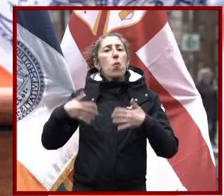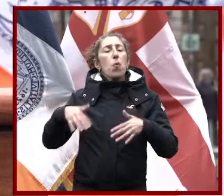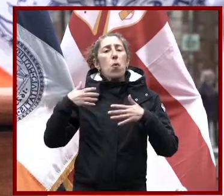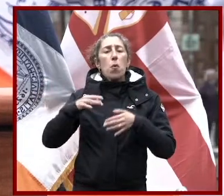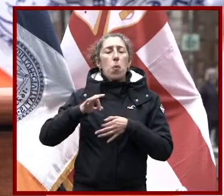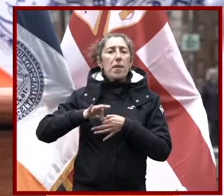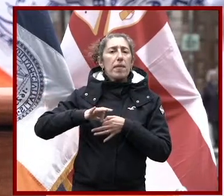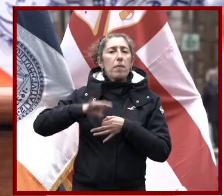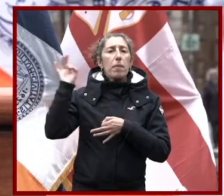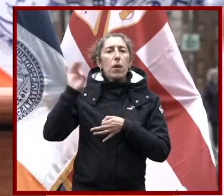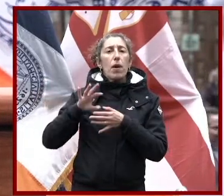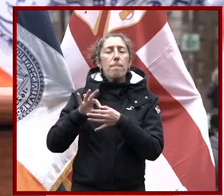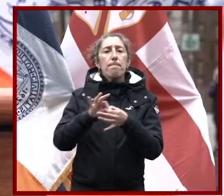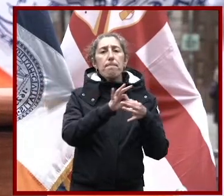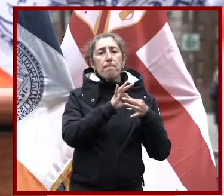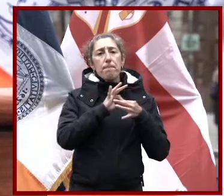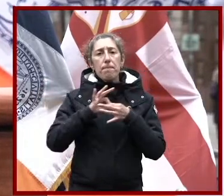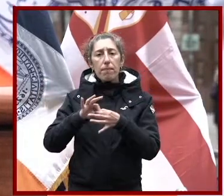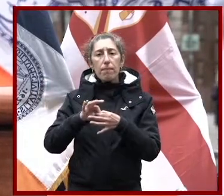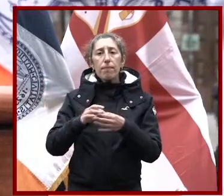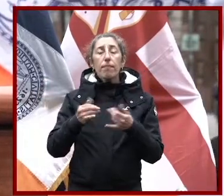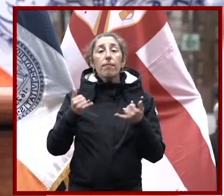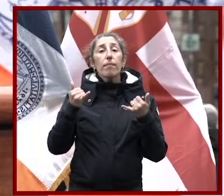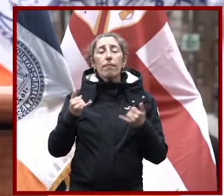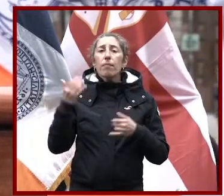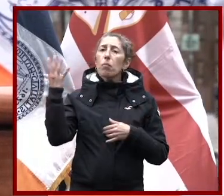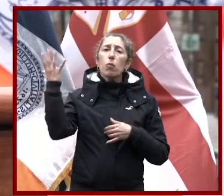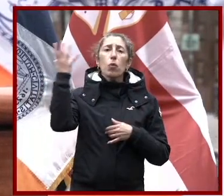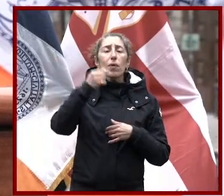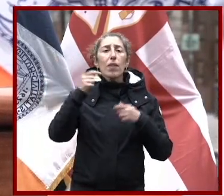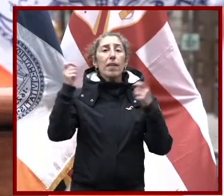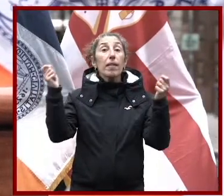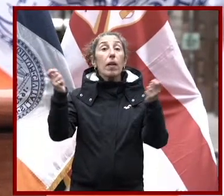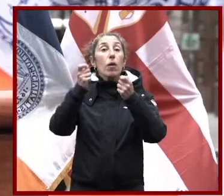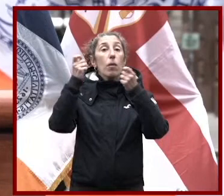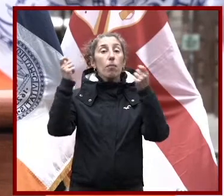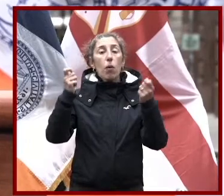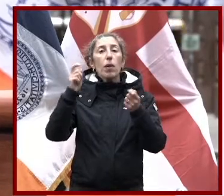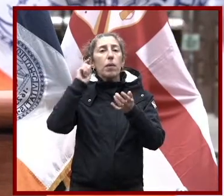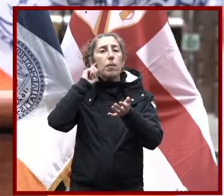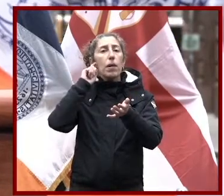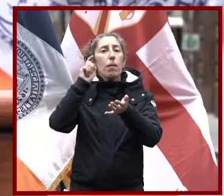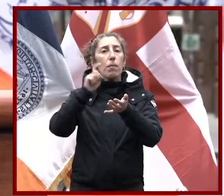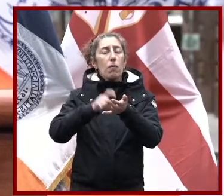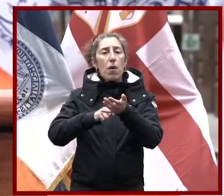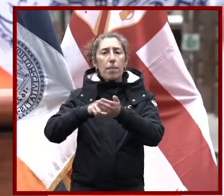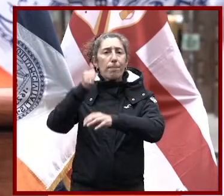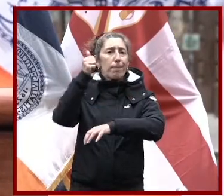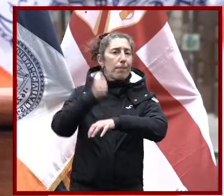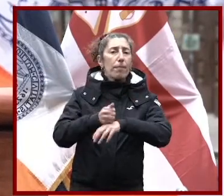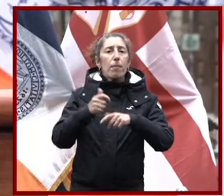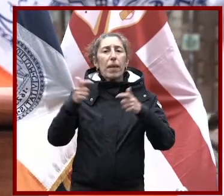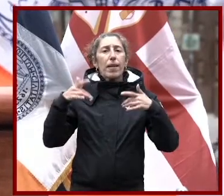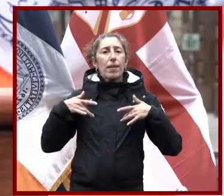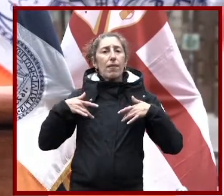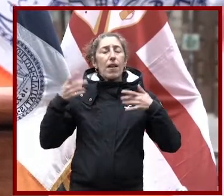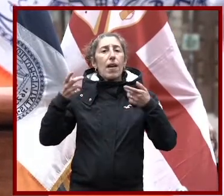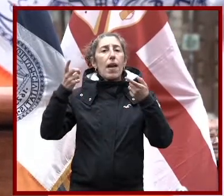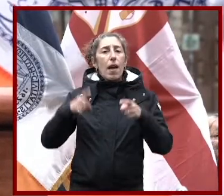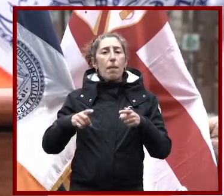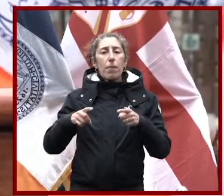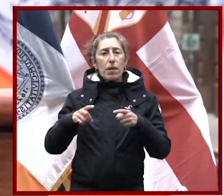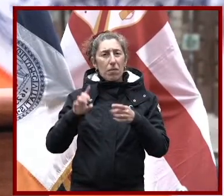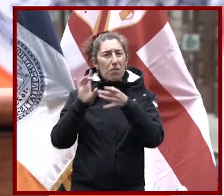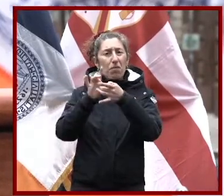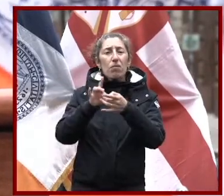beautiful ceremony commemorating a major event in American history that was such a catalyst for change